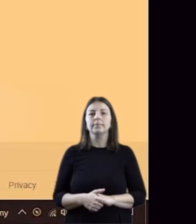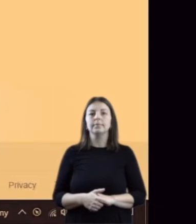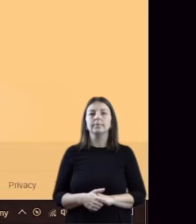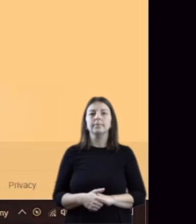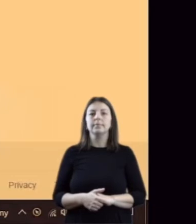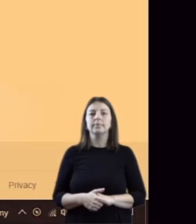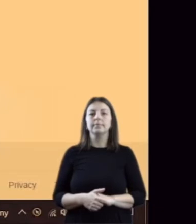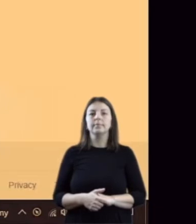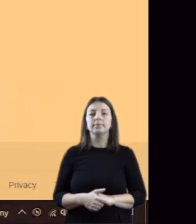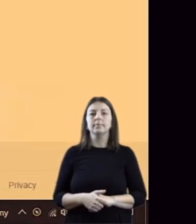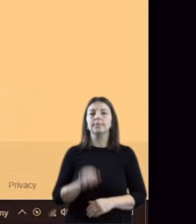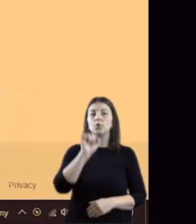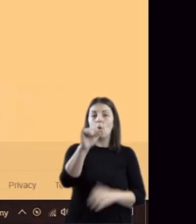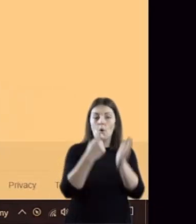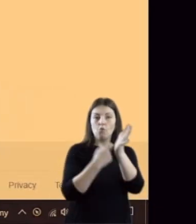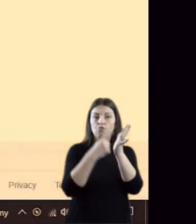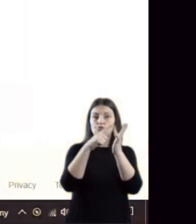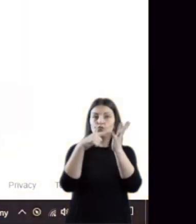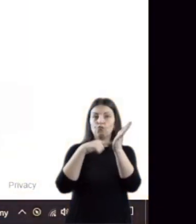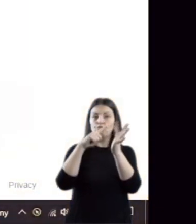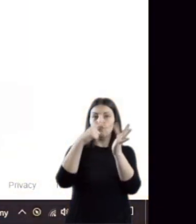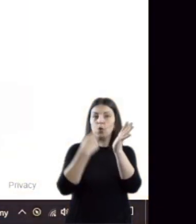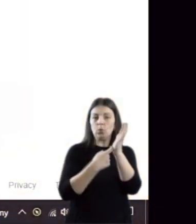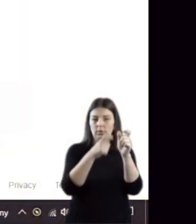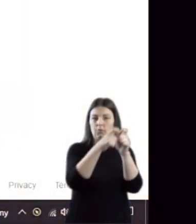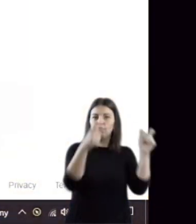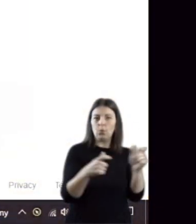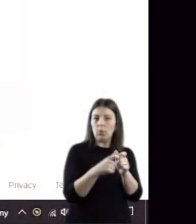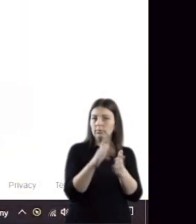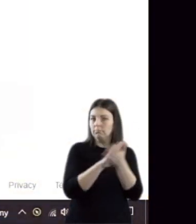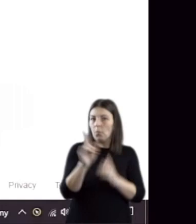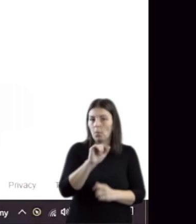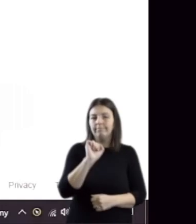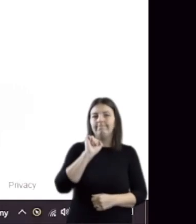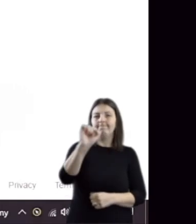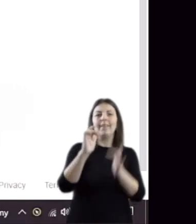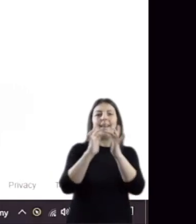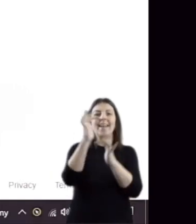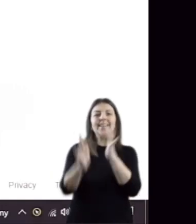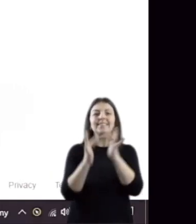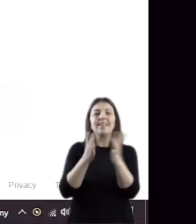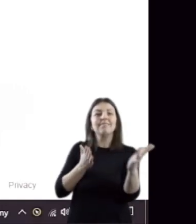router. Your router is the internet gateway to your home.